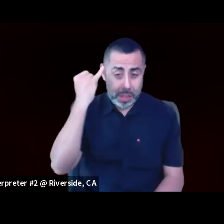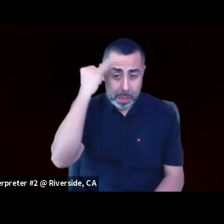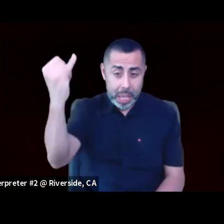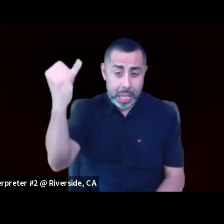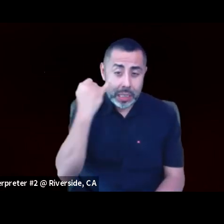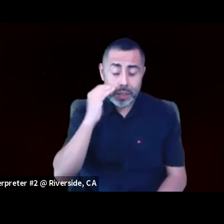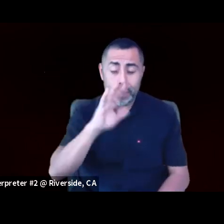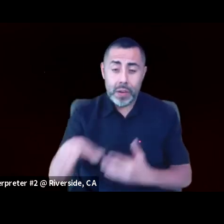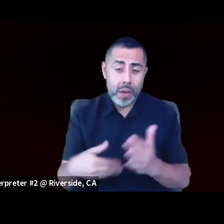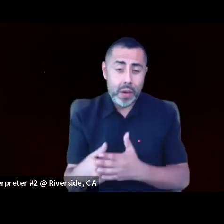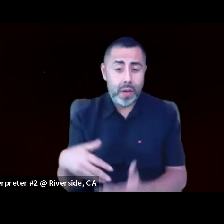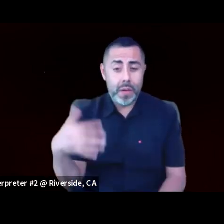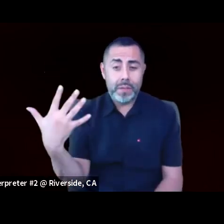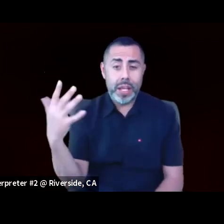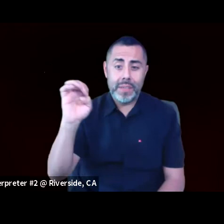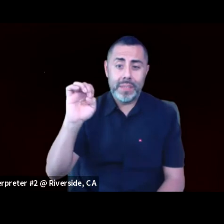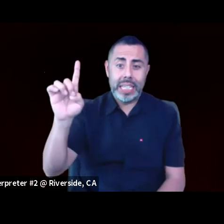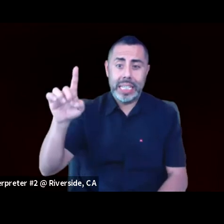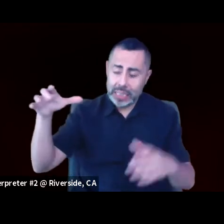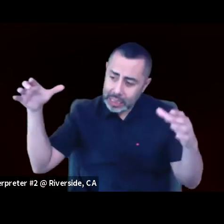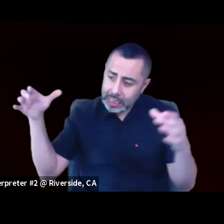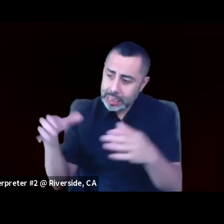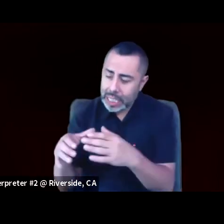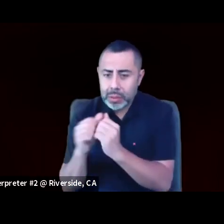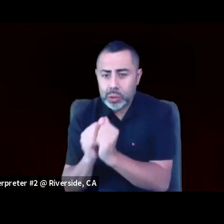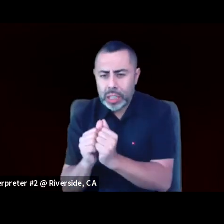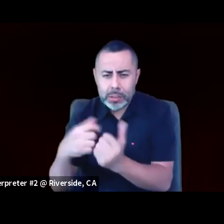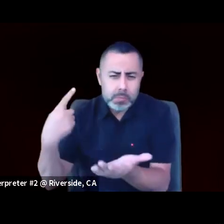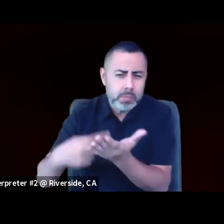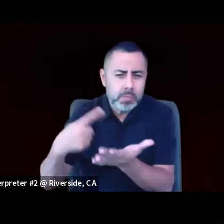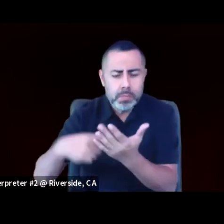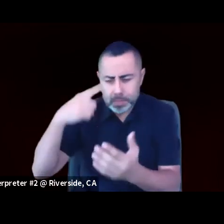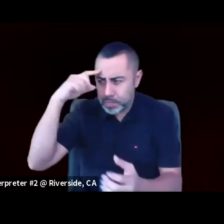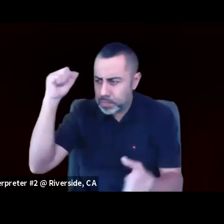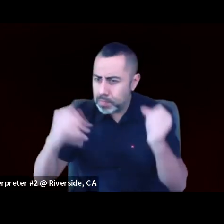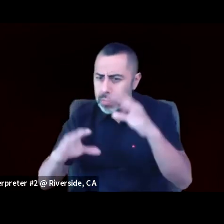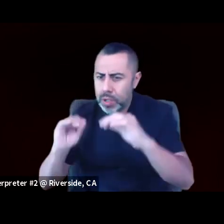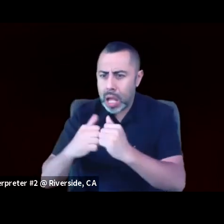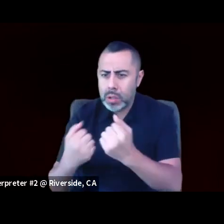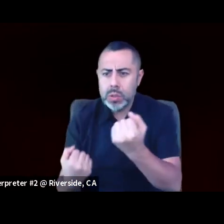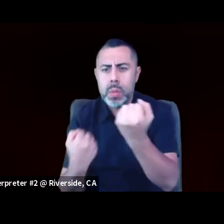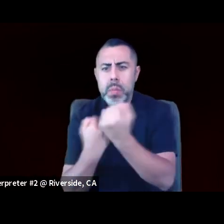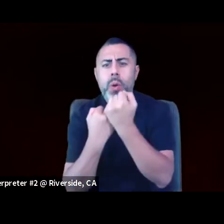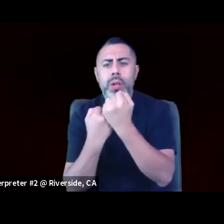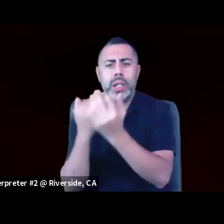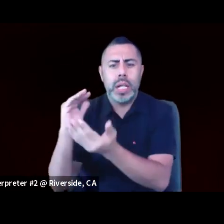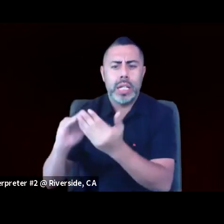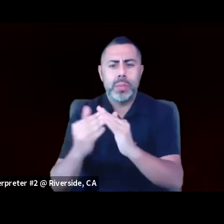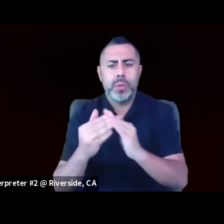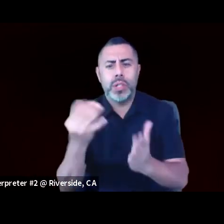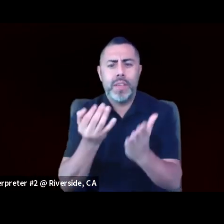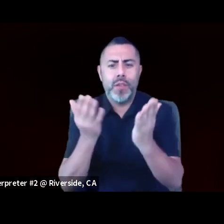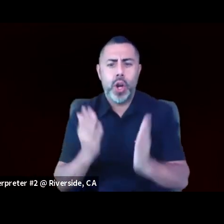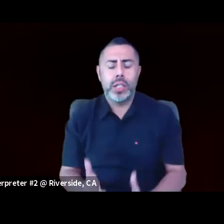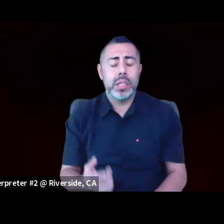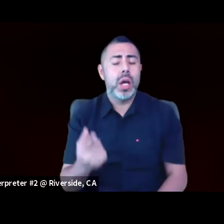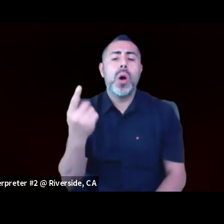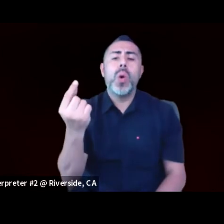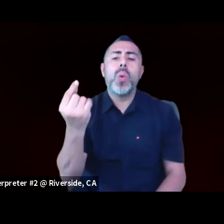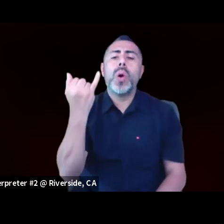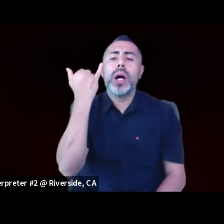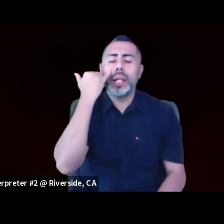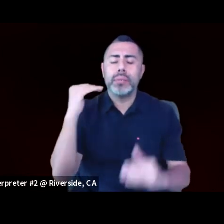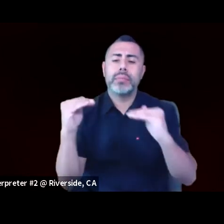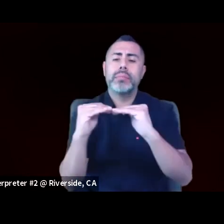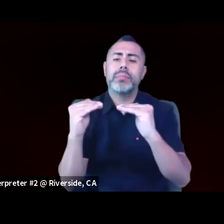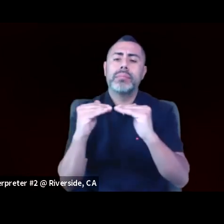how to support the whole community of theater artists? What if equity demanded that theaters pay out